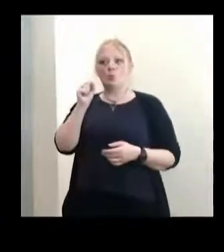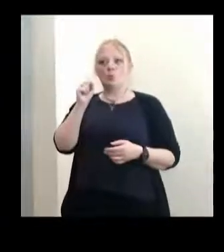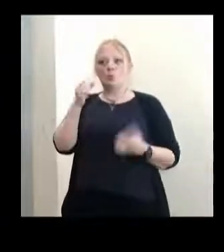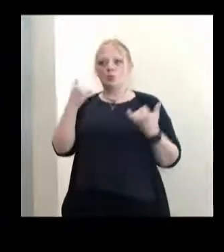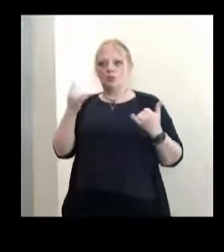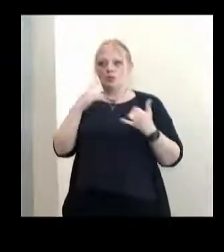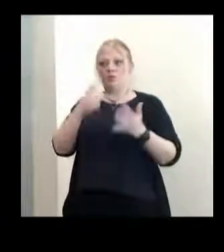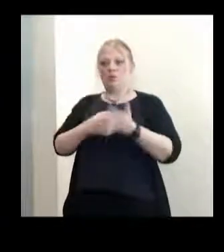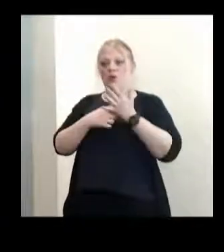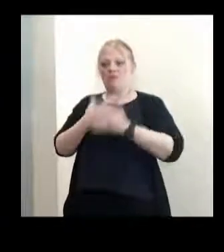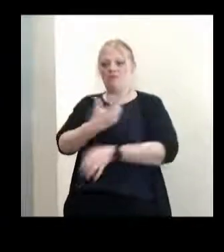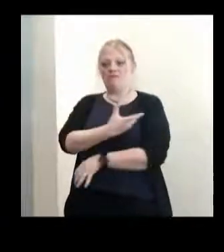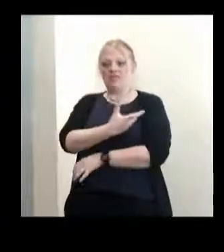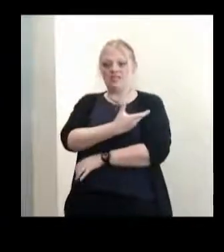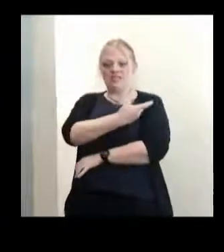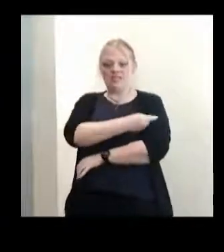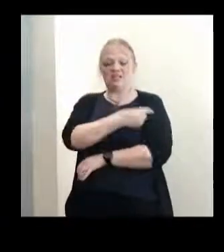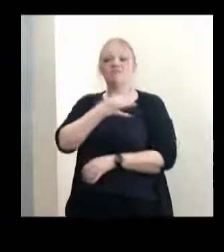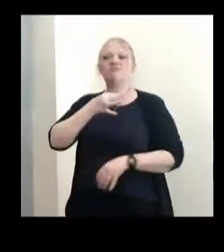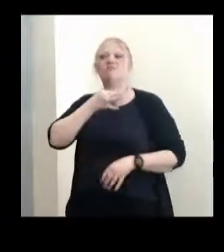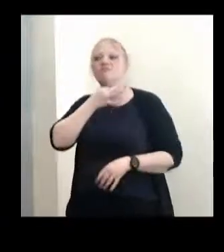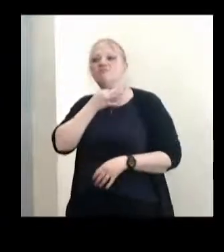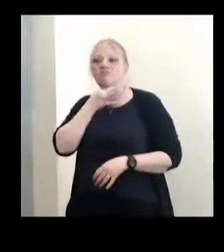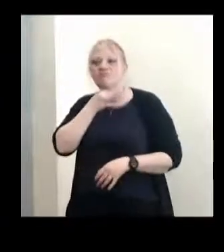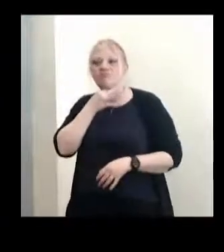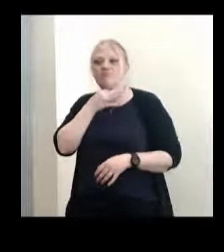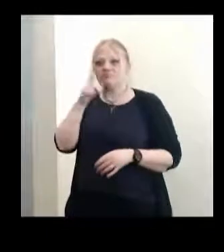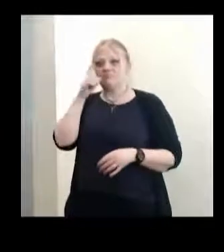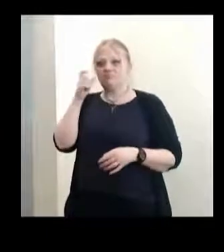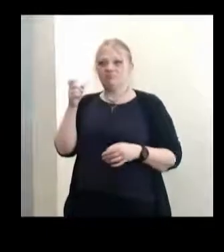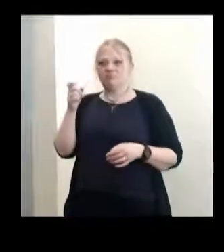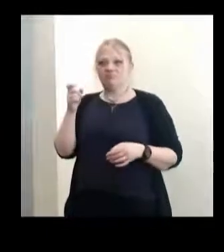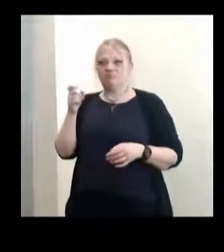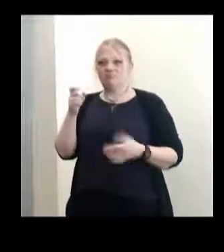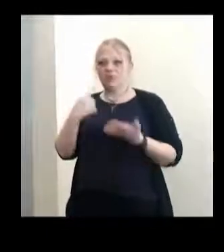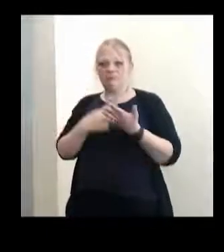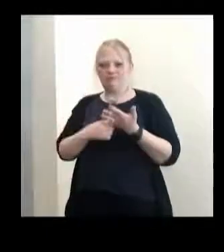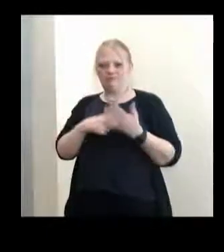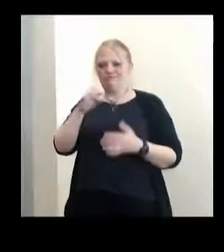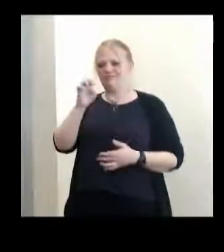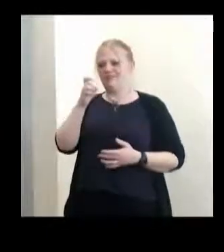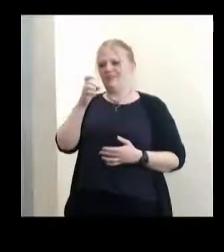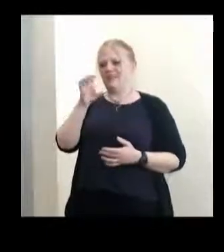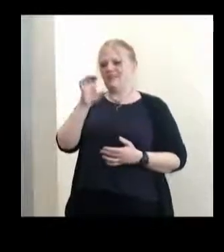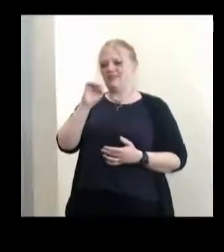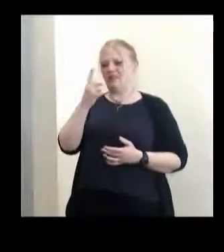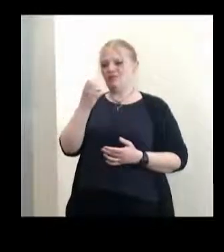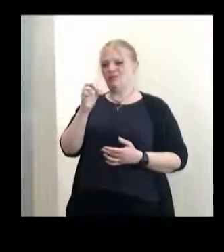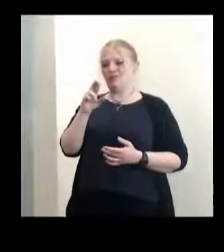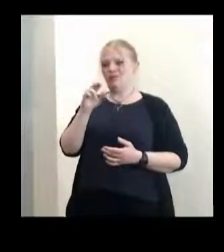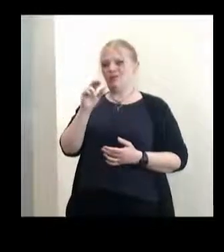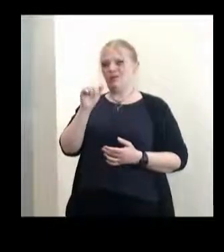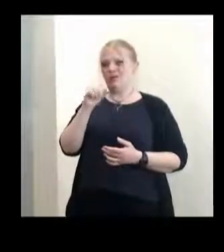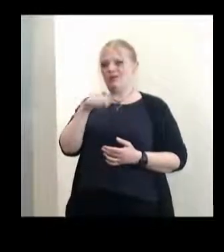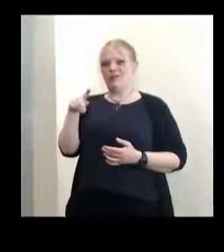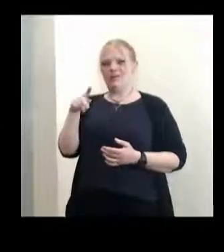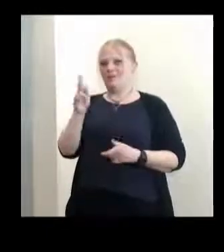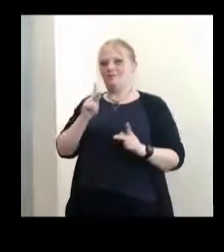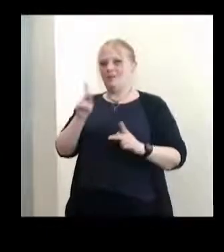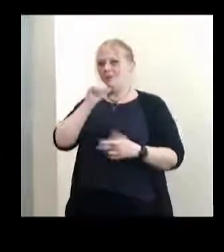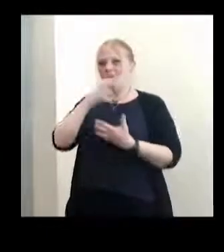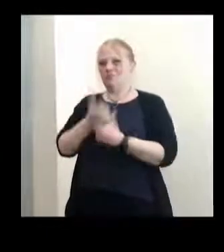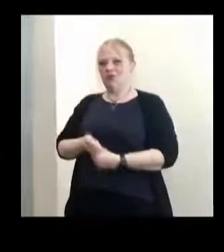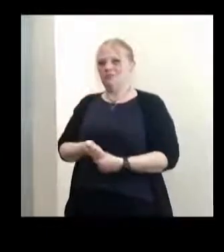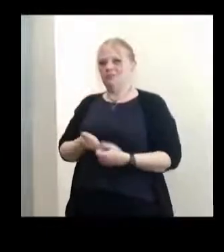requirement of the vaccination, I'm curious because you're talking about that Excelsior app that a lot of people have a distrust of it for whether